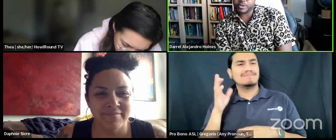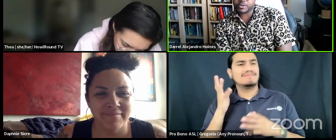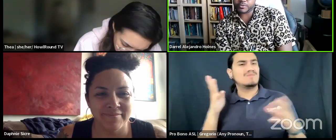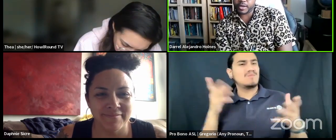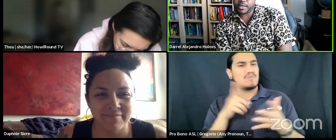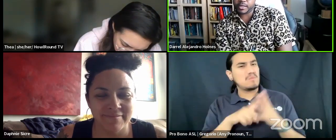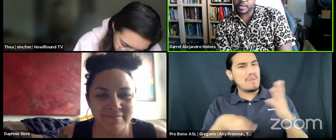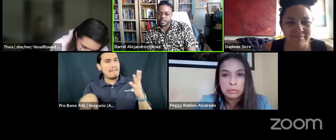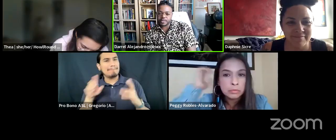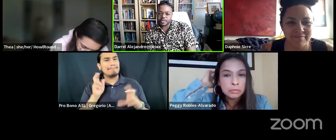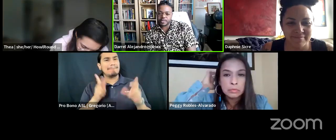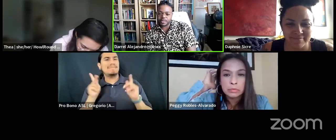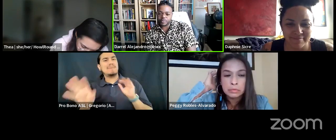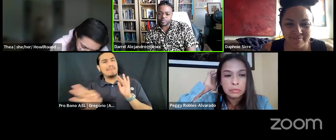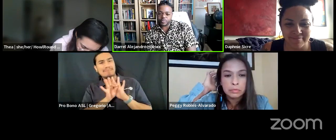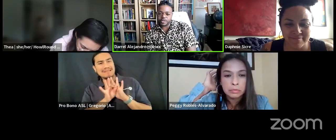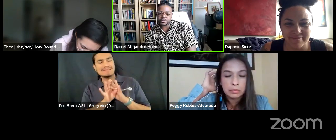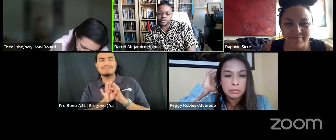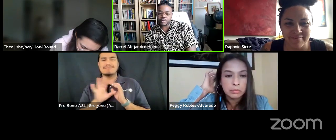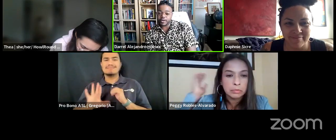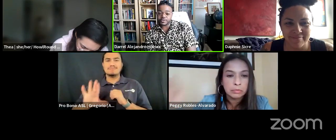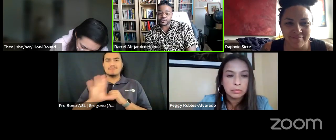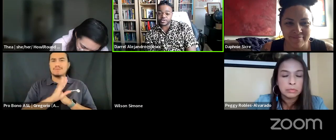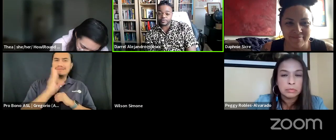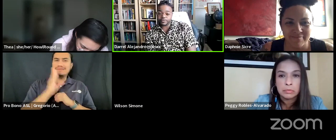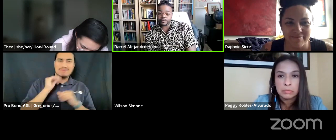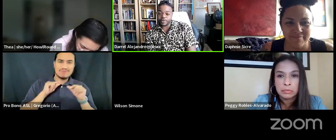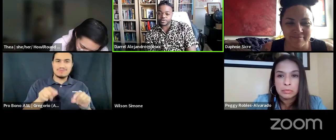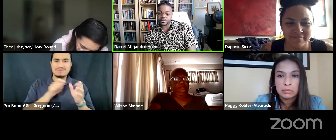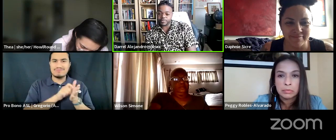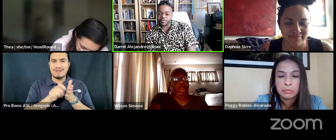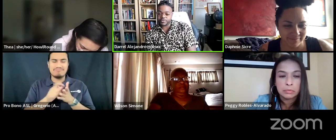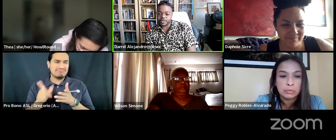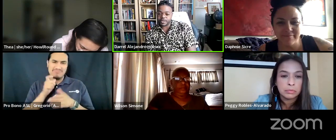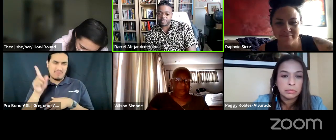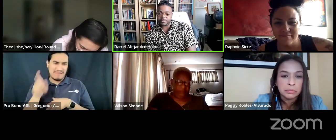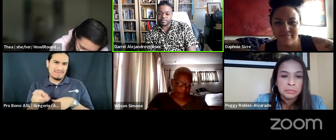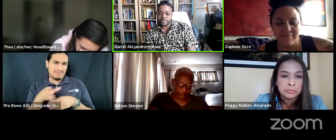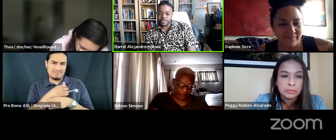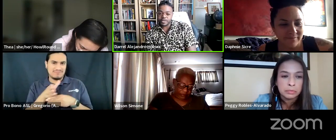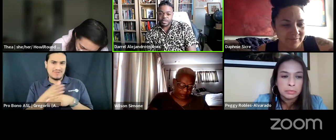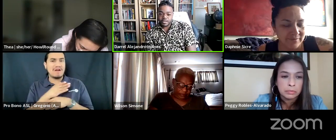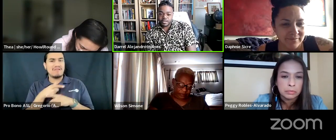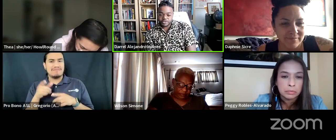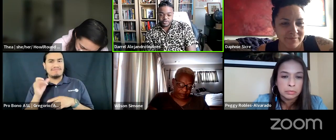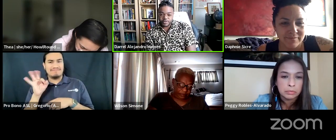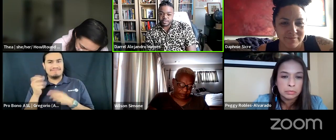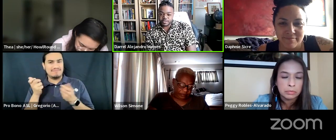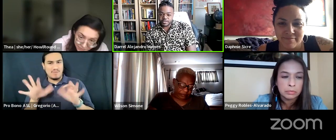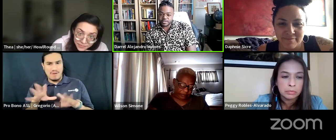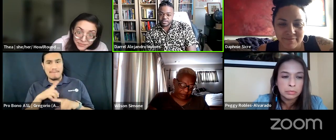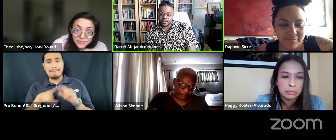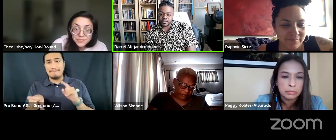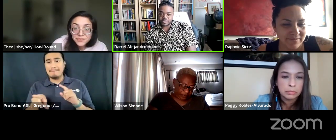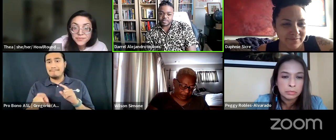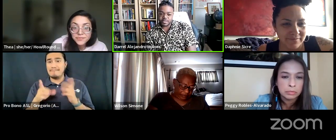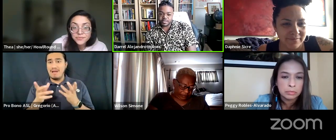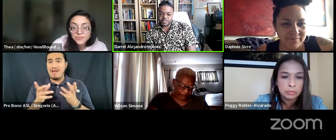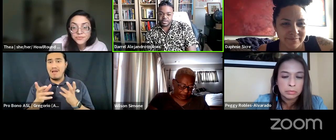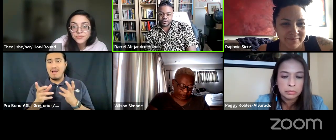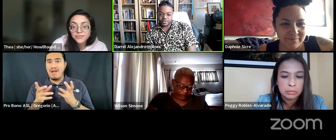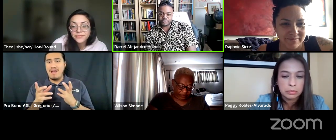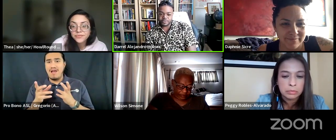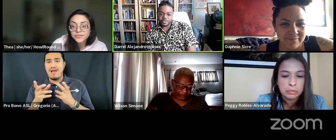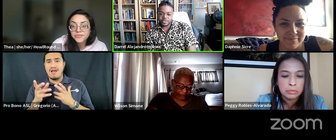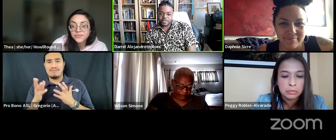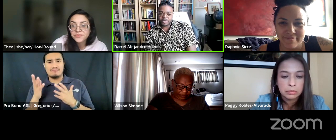your experience of writing it was. You don't have to share if you don't want to, but if we could get maybe these two volunteers to let